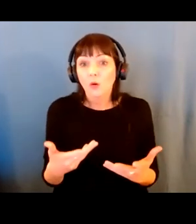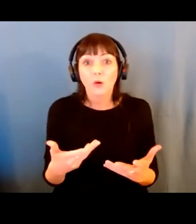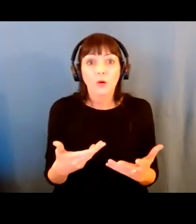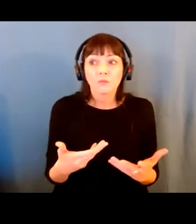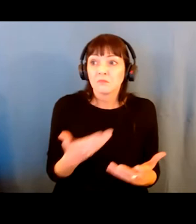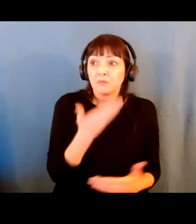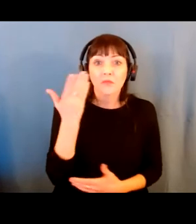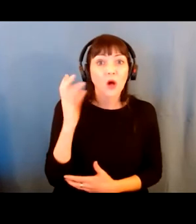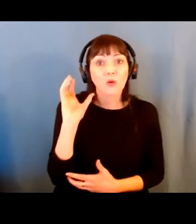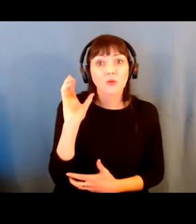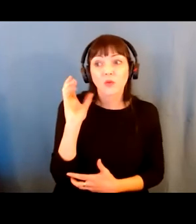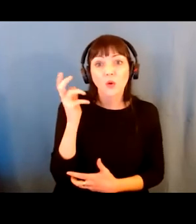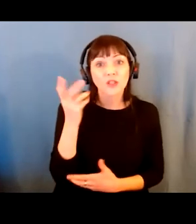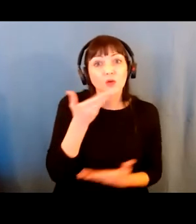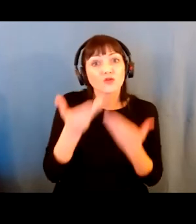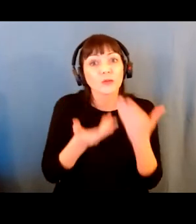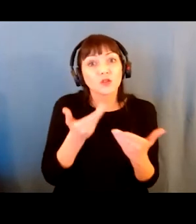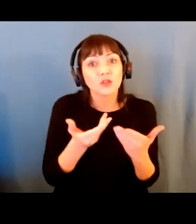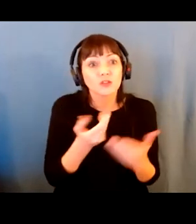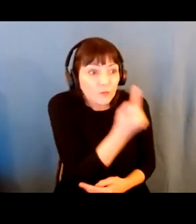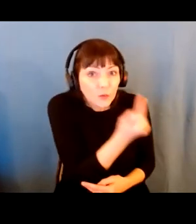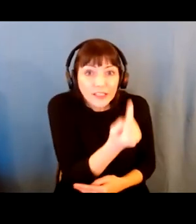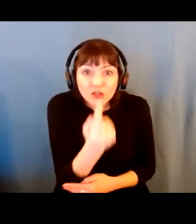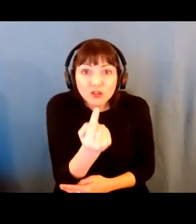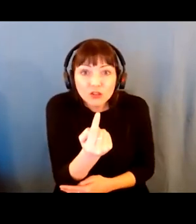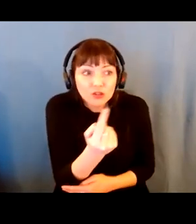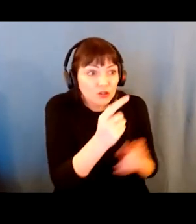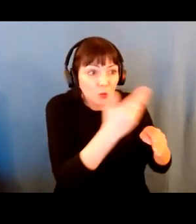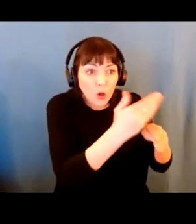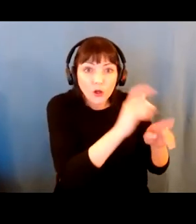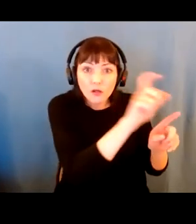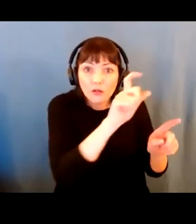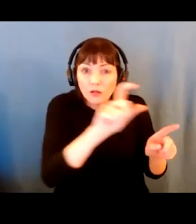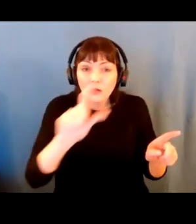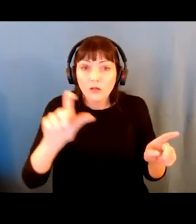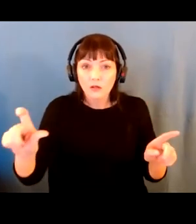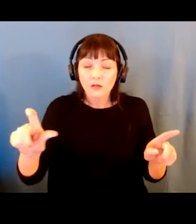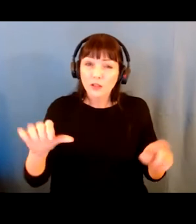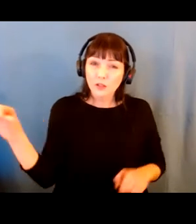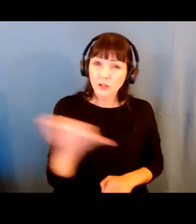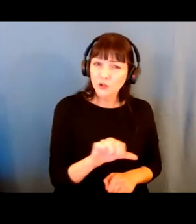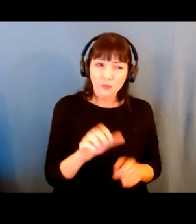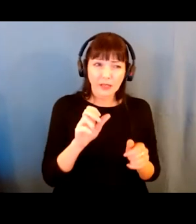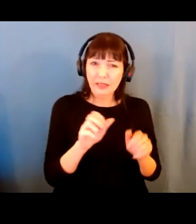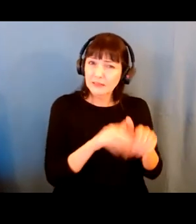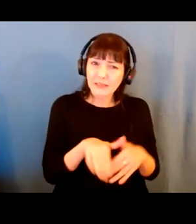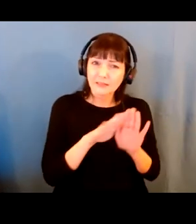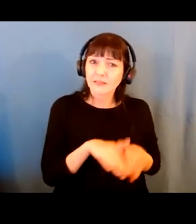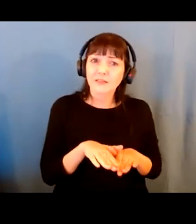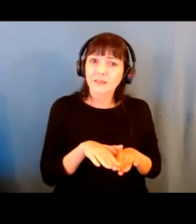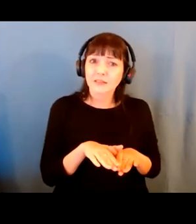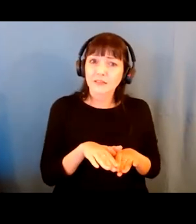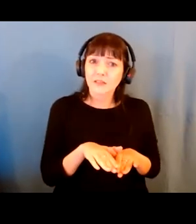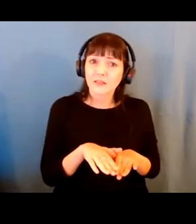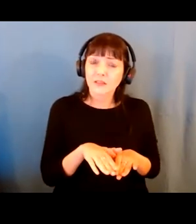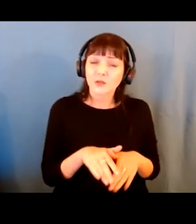don't have audio description of every item in their collection organised and in a way shown as good practice to every other